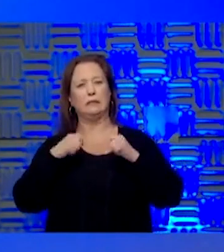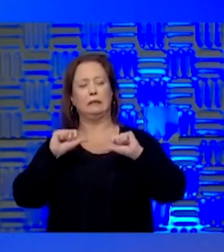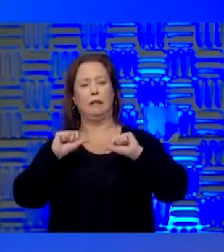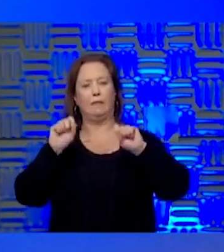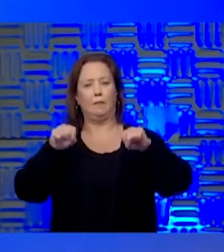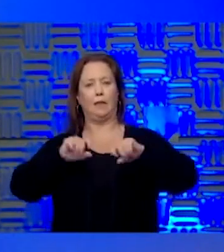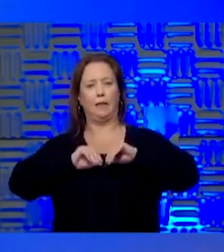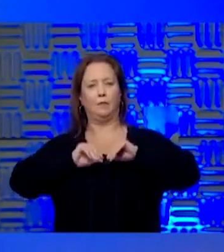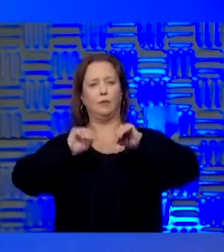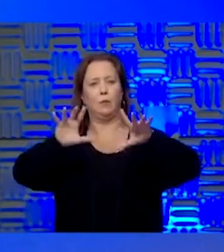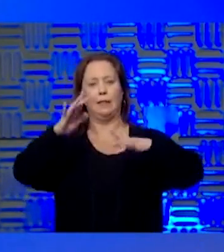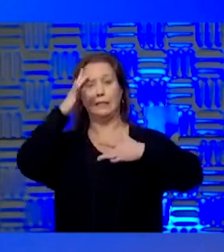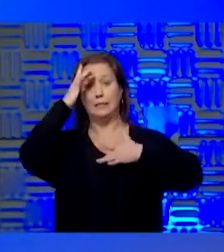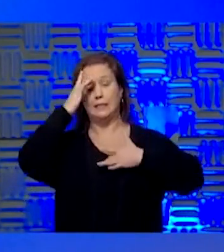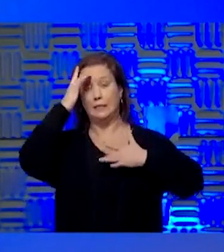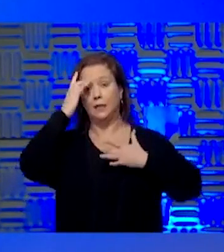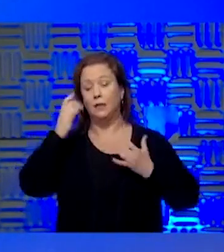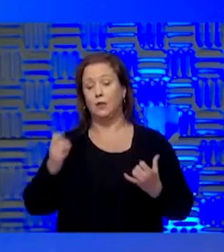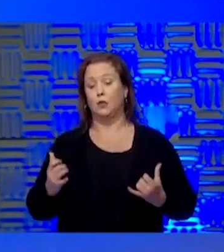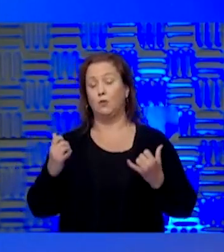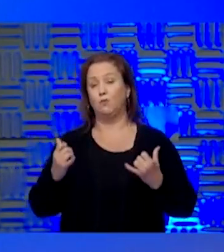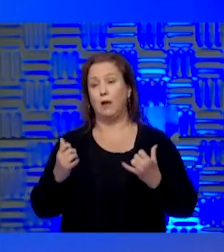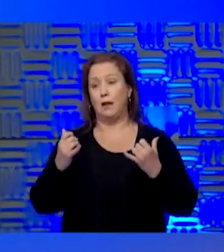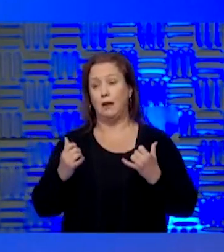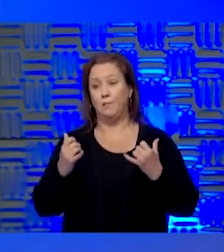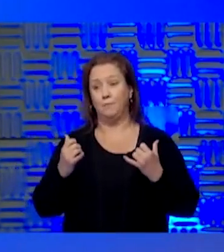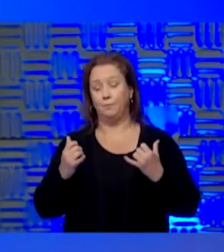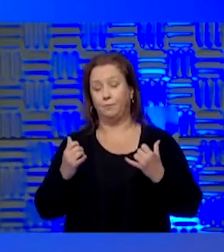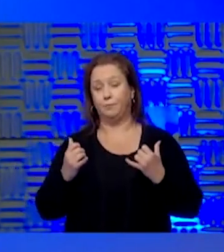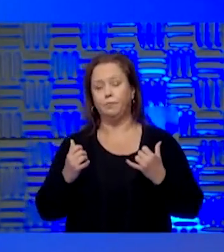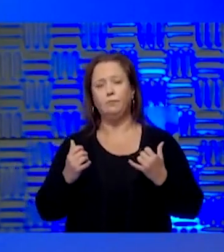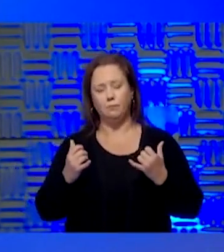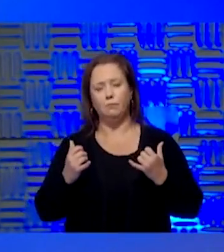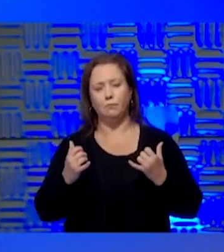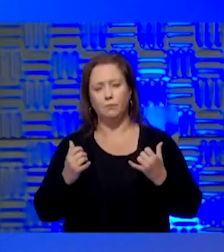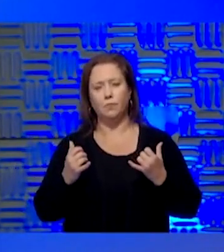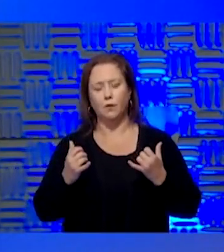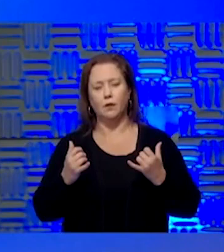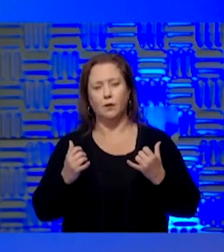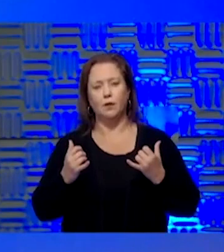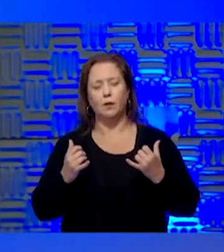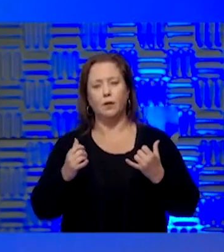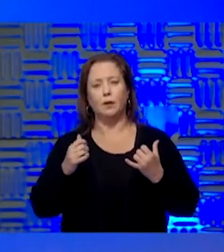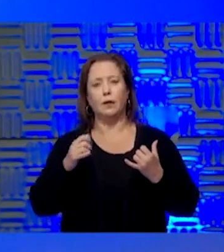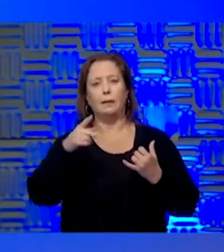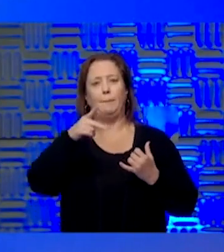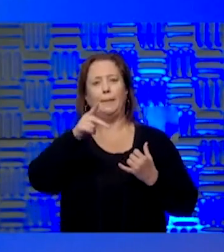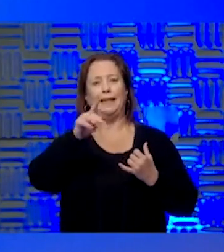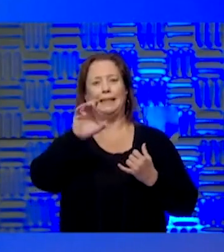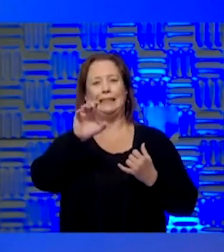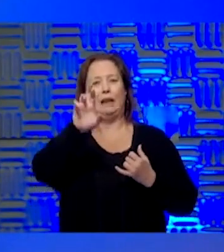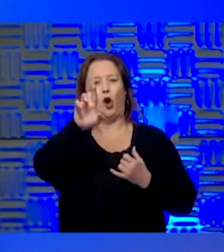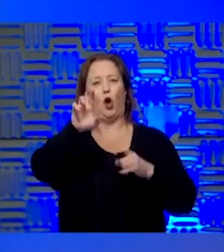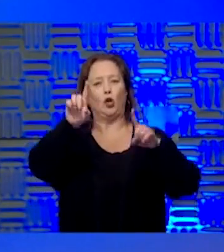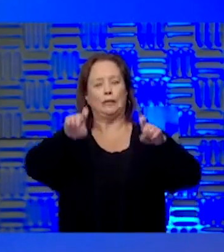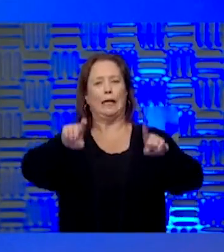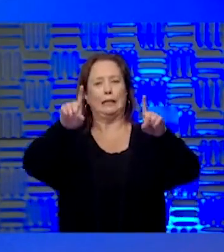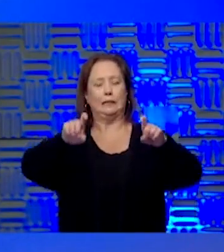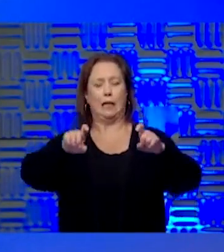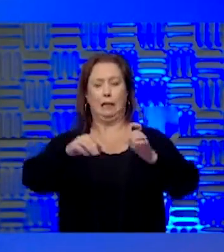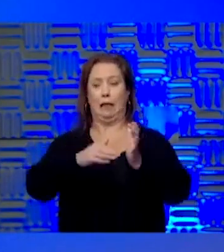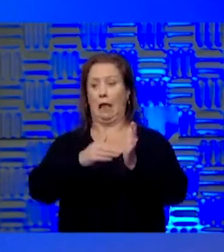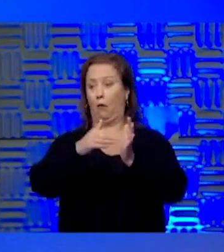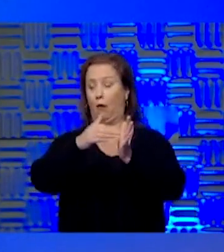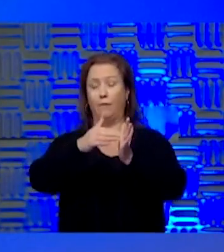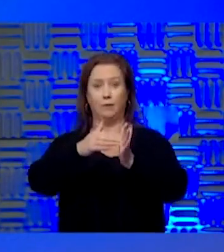disease. So at this point in time, yeah, feel that doing just the PCR test on, and then how often do you